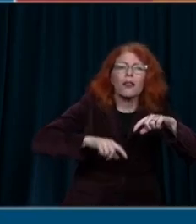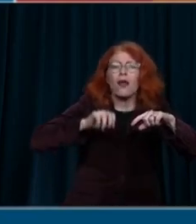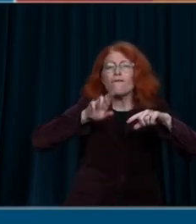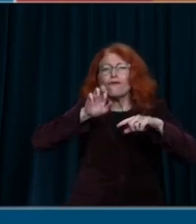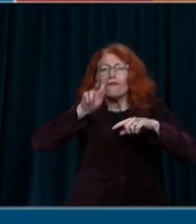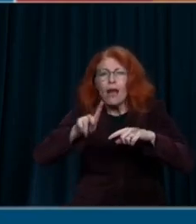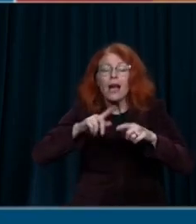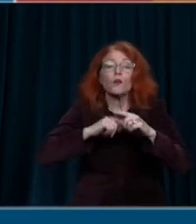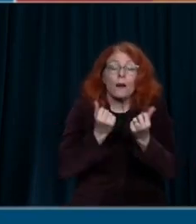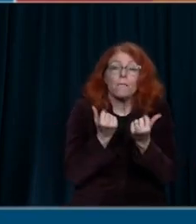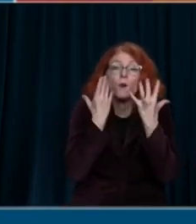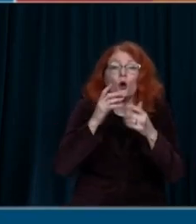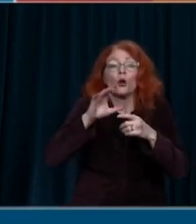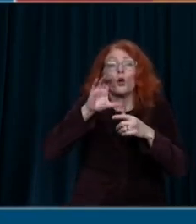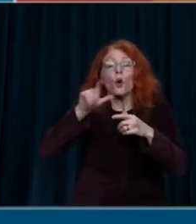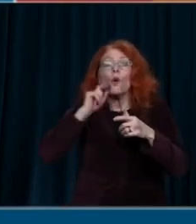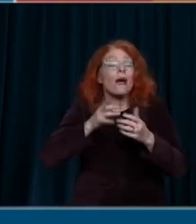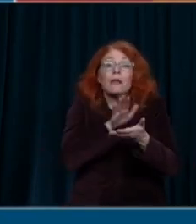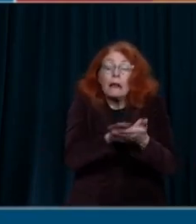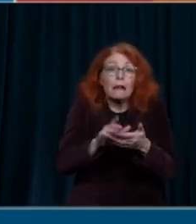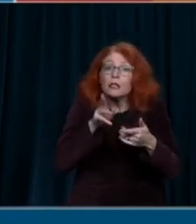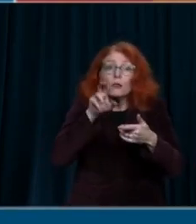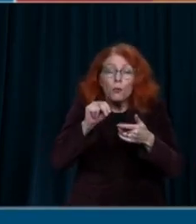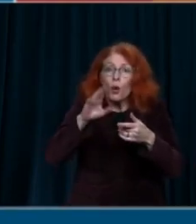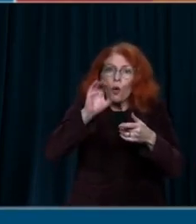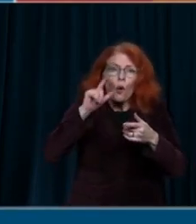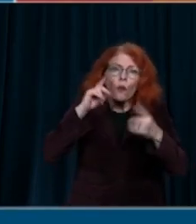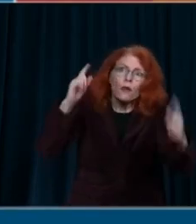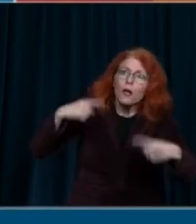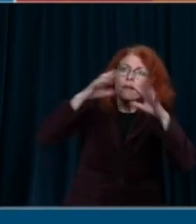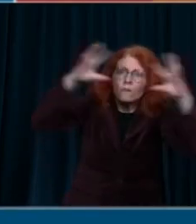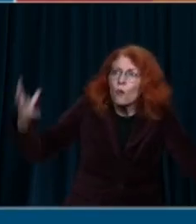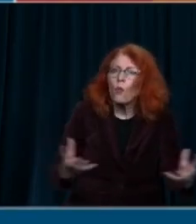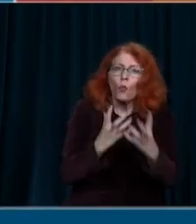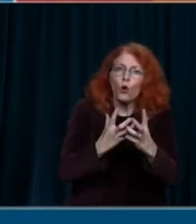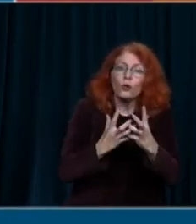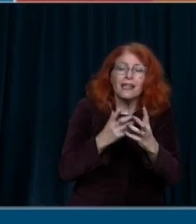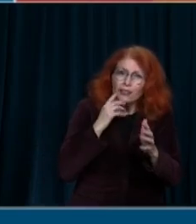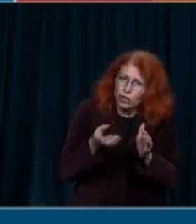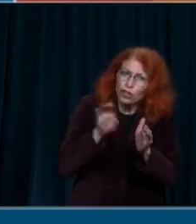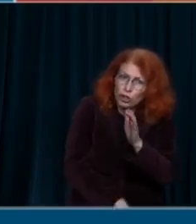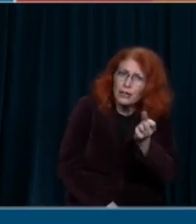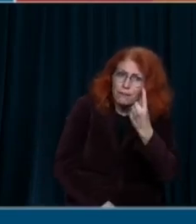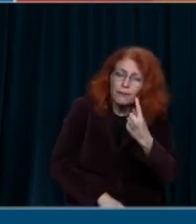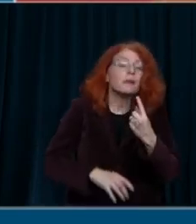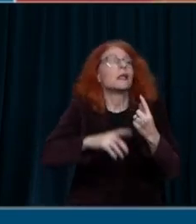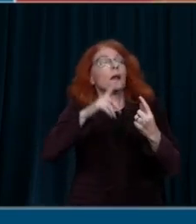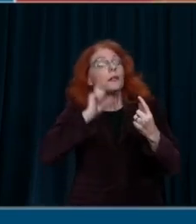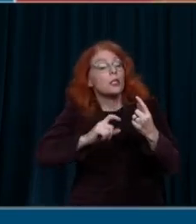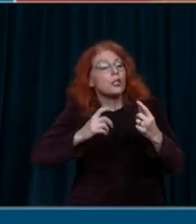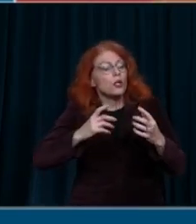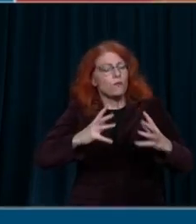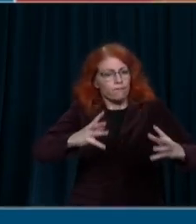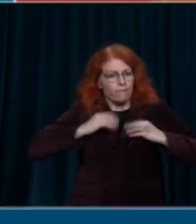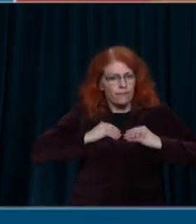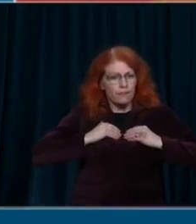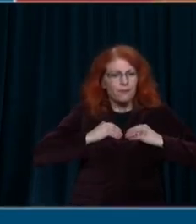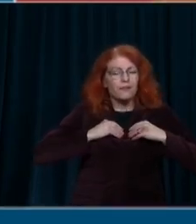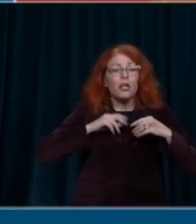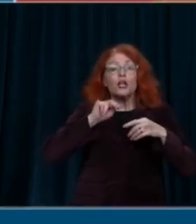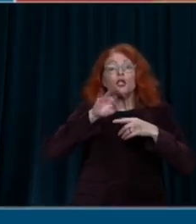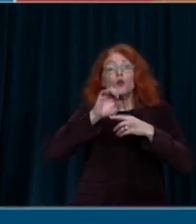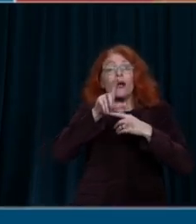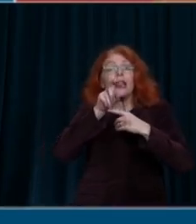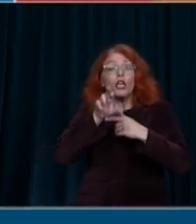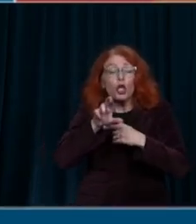We need to burn coal. We have the cleanest burning coal in the world, and it's very cheap. I believe that we need to embrace nuclear energy. It's